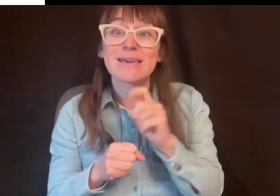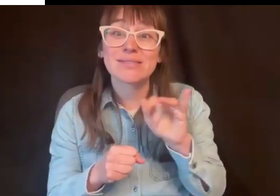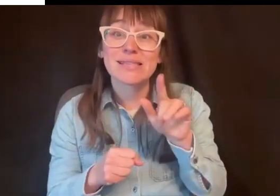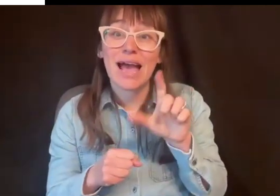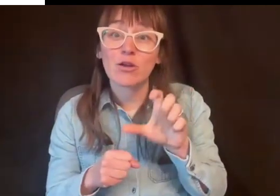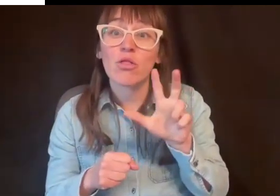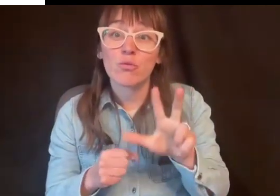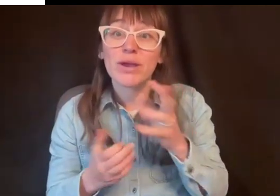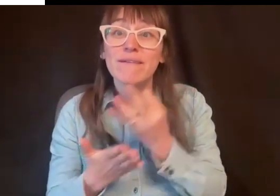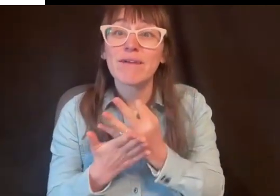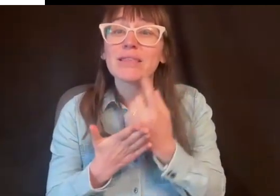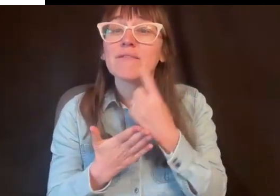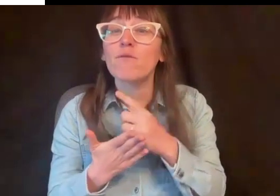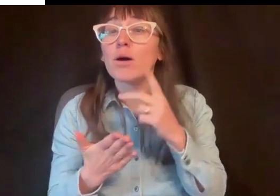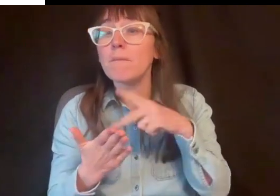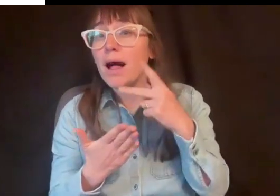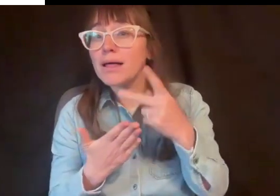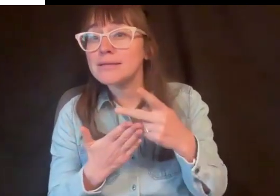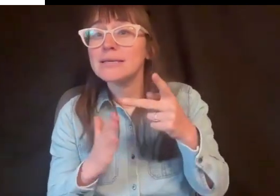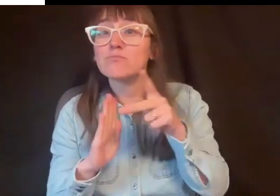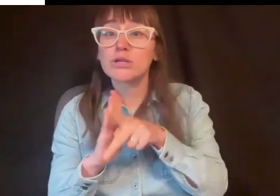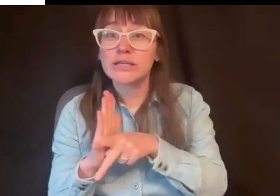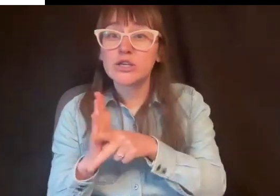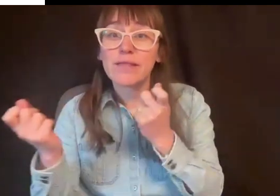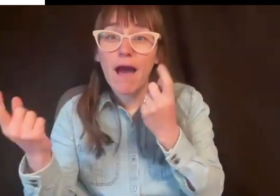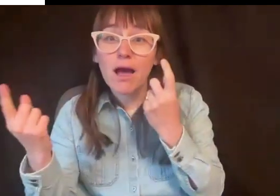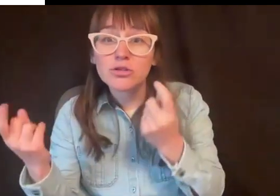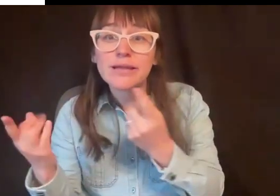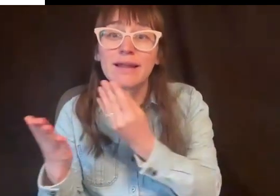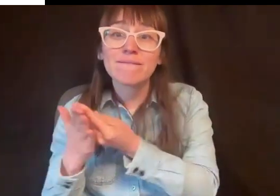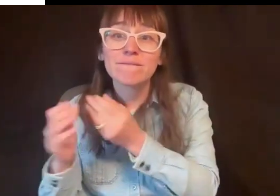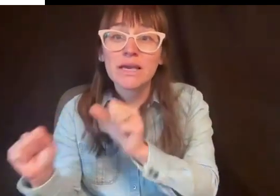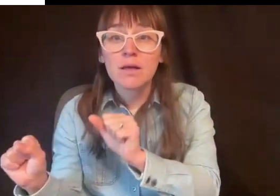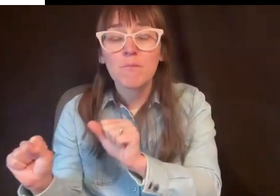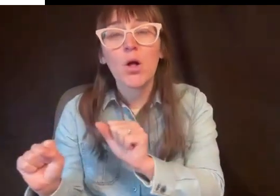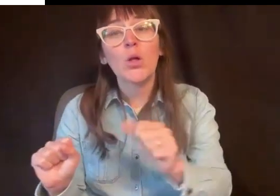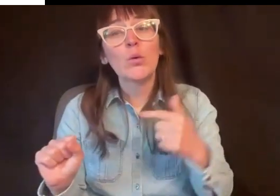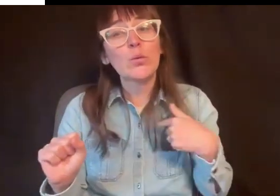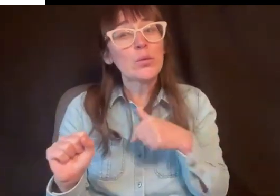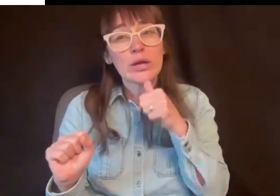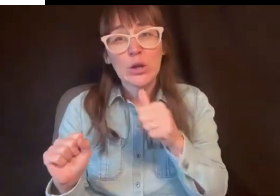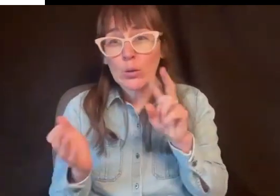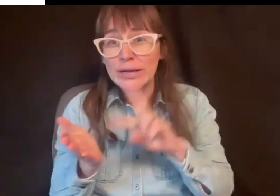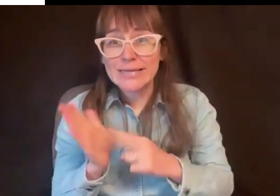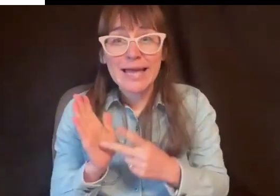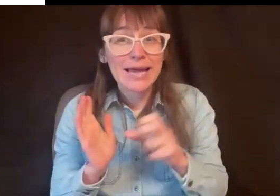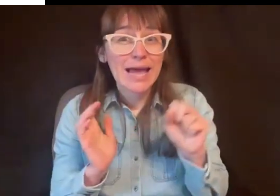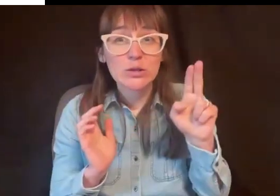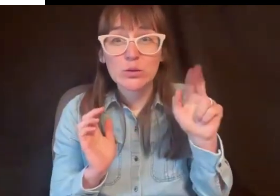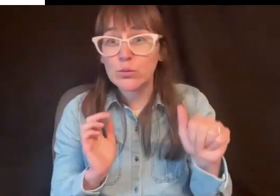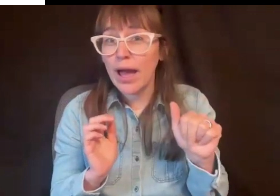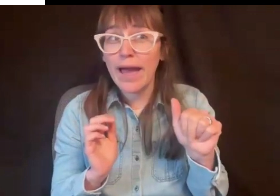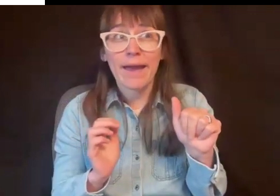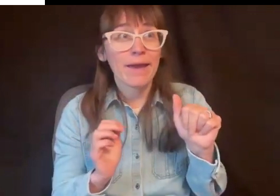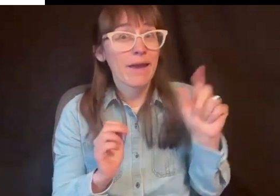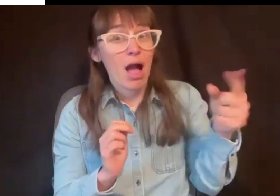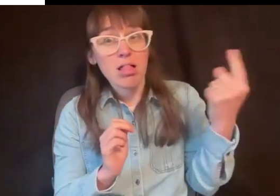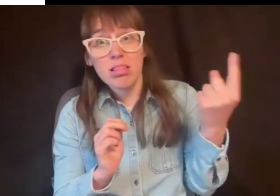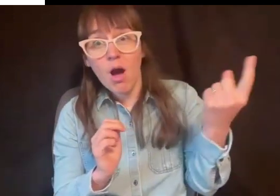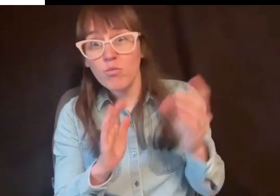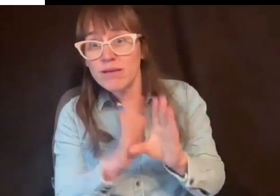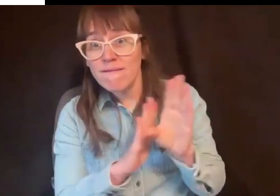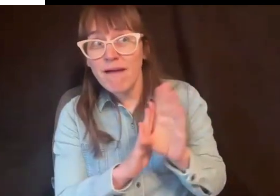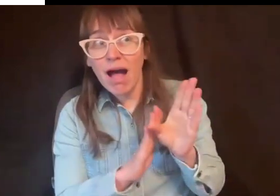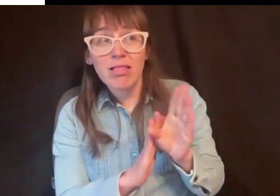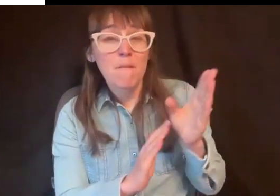procedures that are feasible and understandable. So again, we're not intending that the SUA on its own is going to develop these